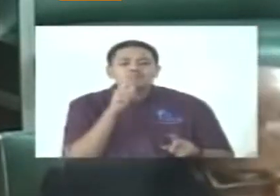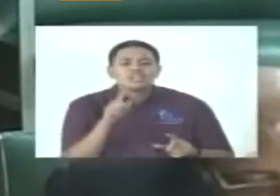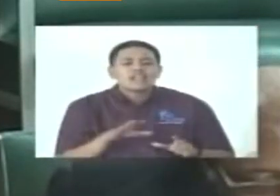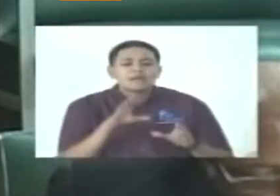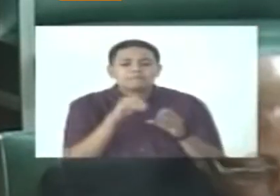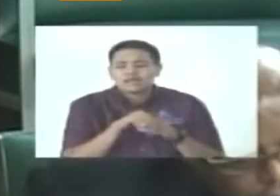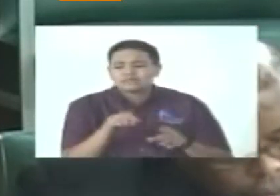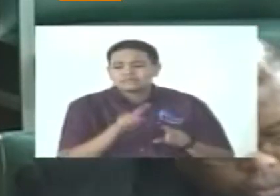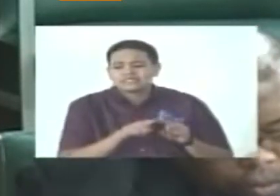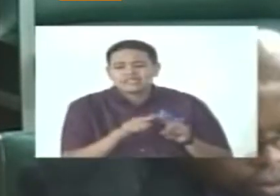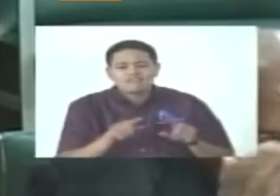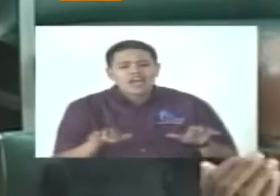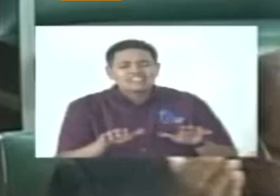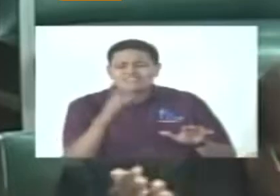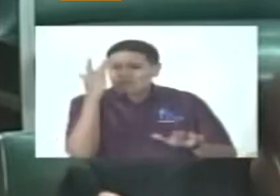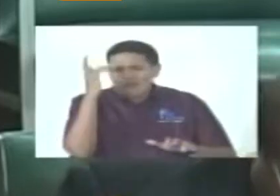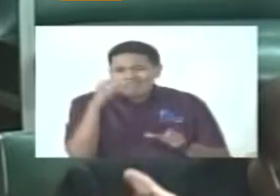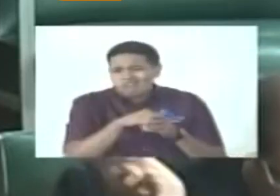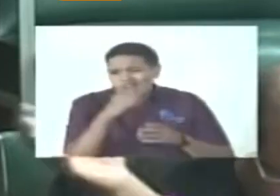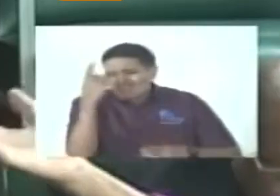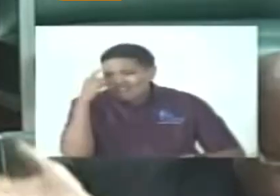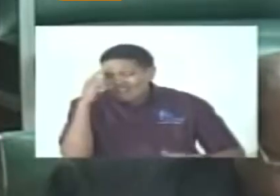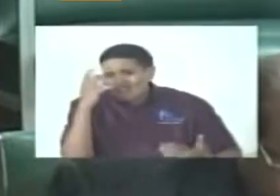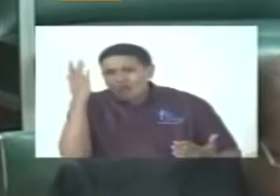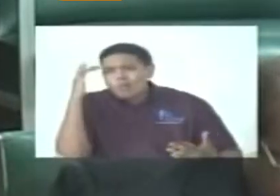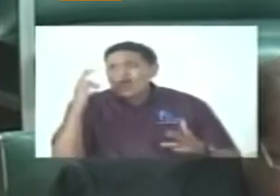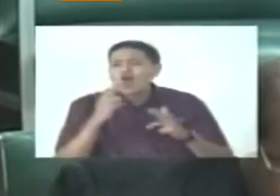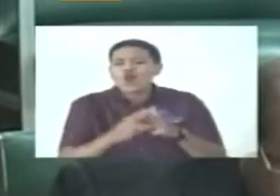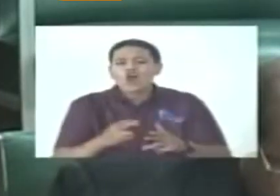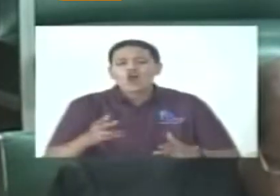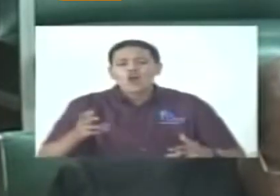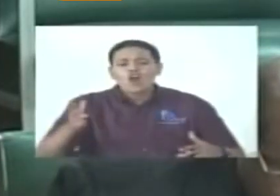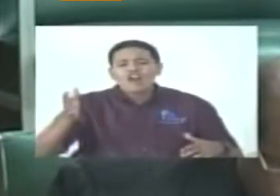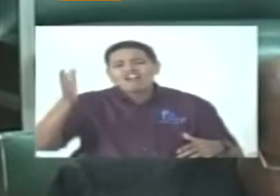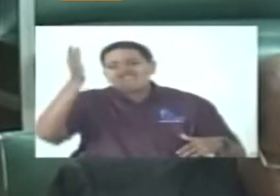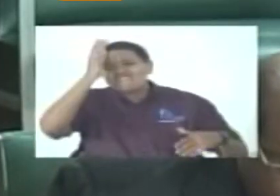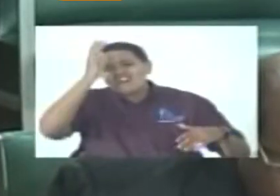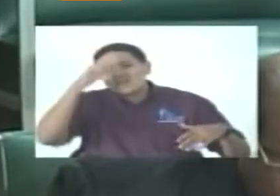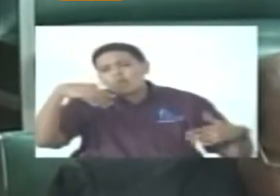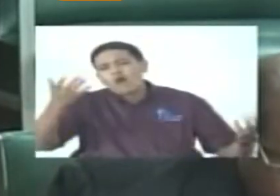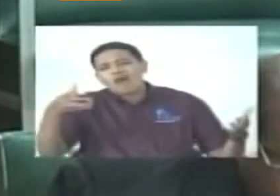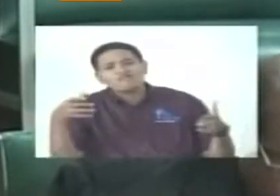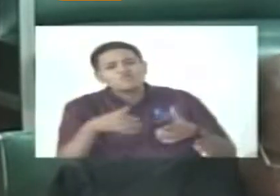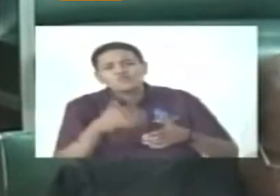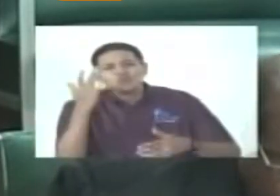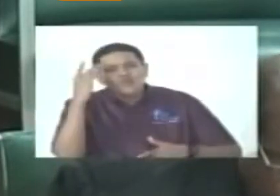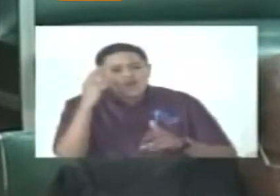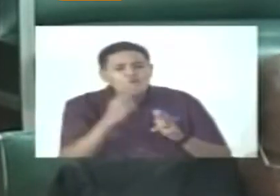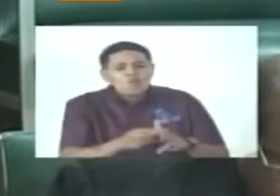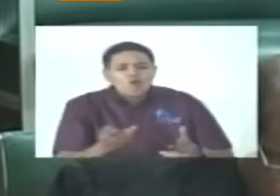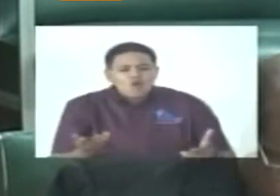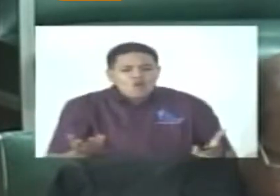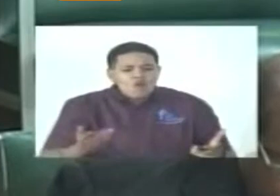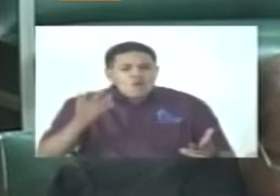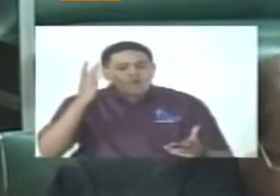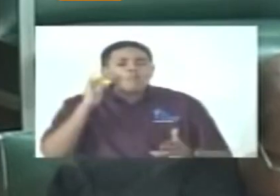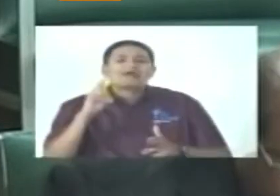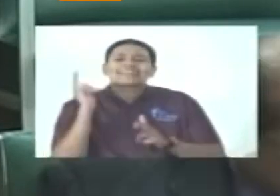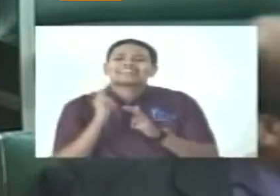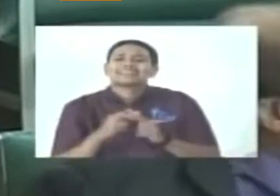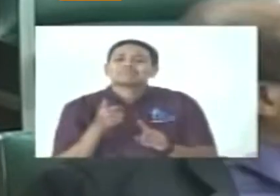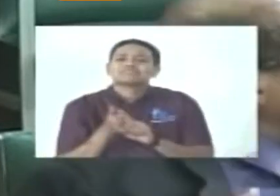participate in these activities. Why they call themselves fatherless crew? Why they name themselves the way that they